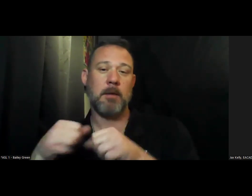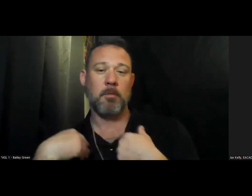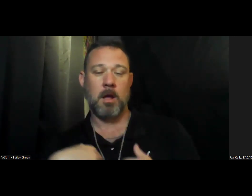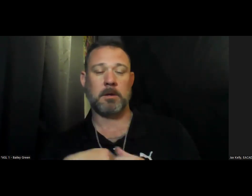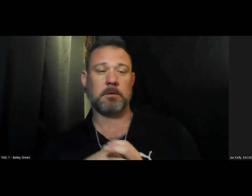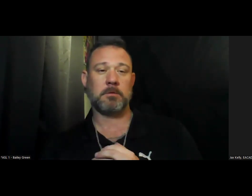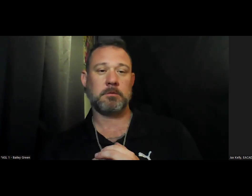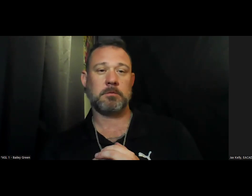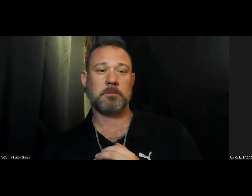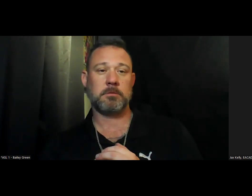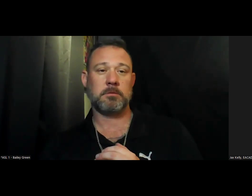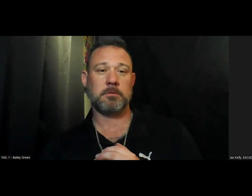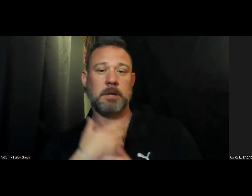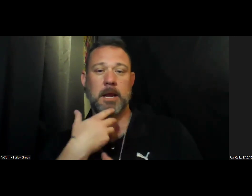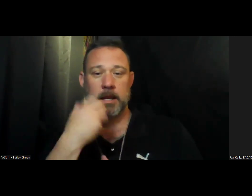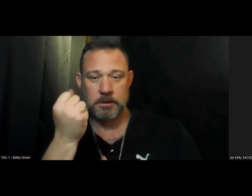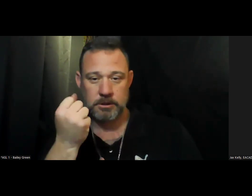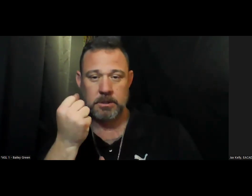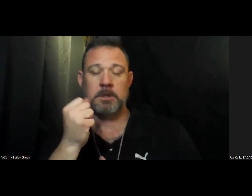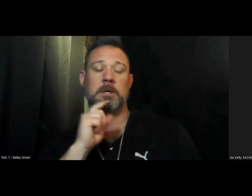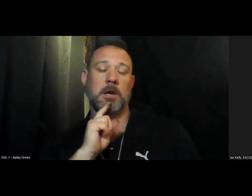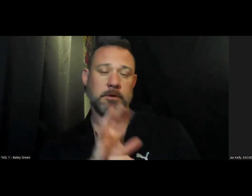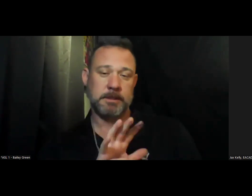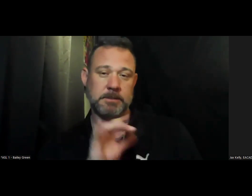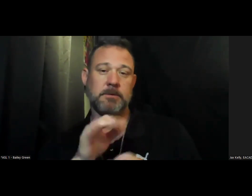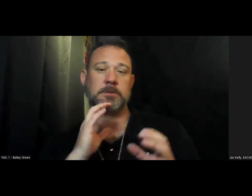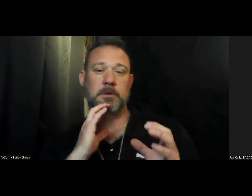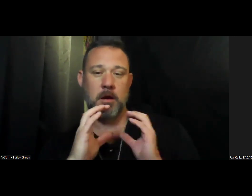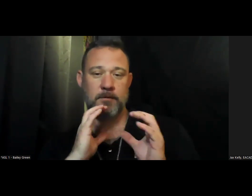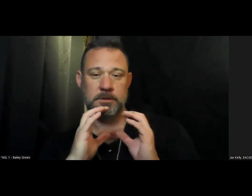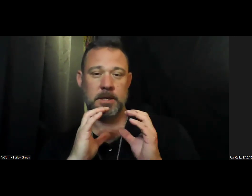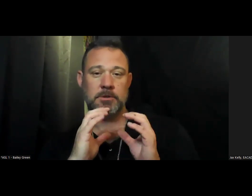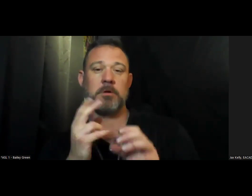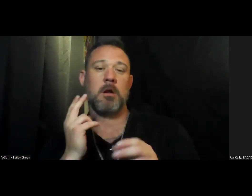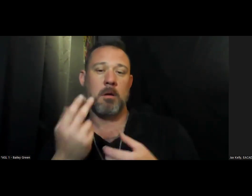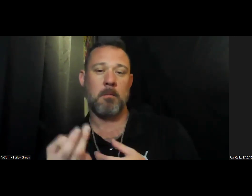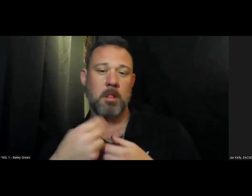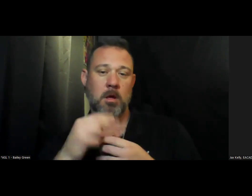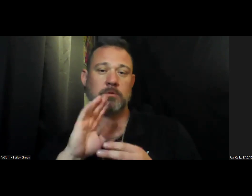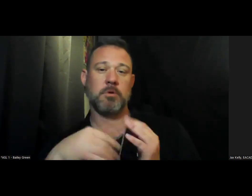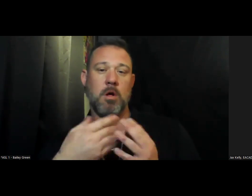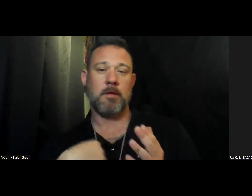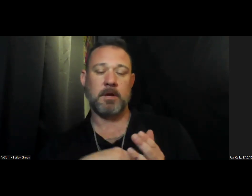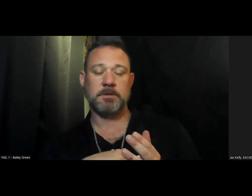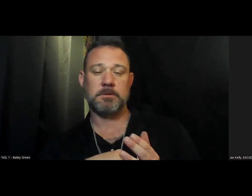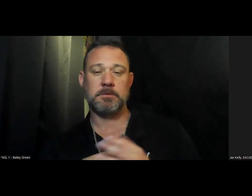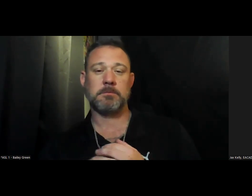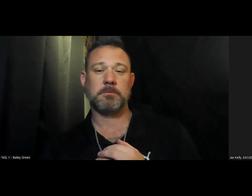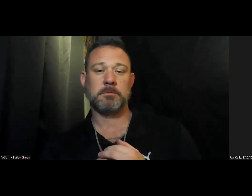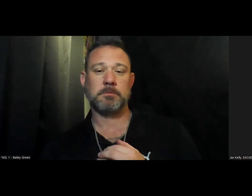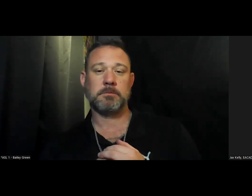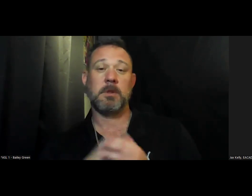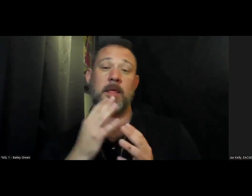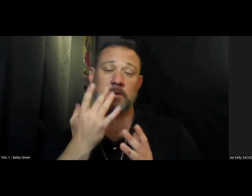able-bodied. Aging guarantees that this conversation belongs to all of us. That's